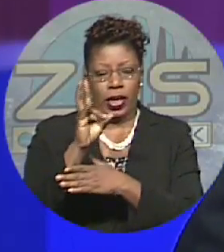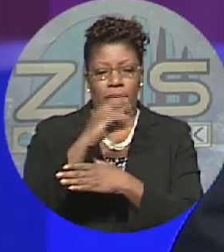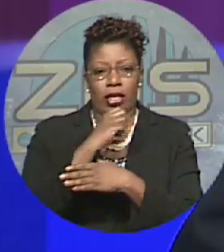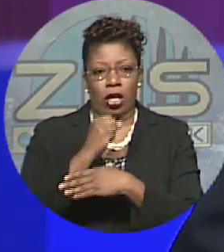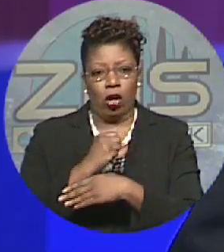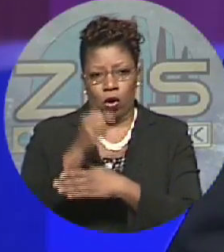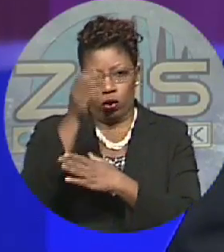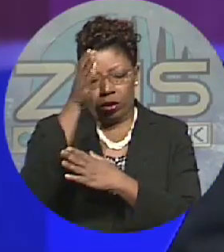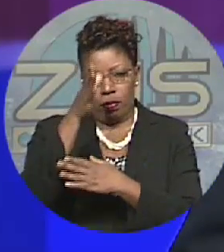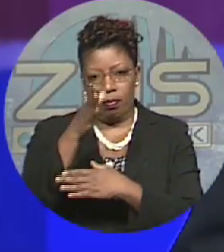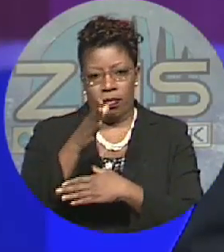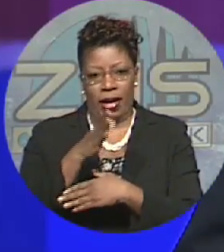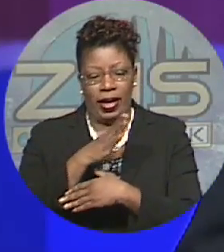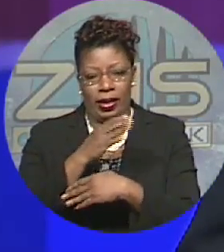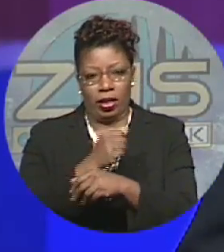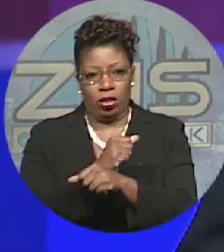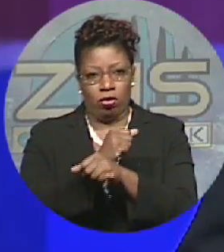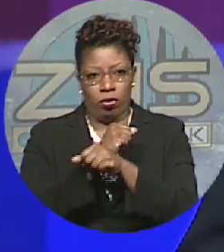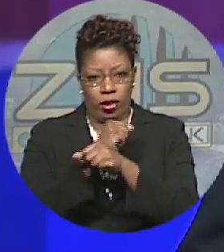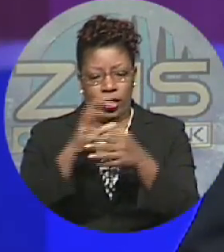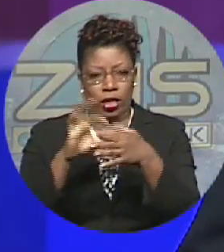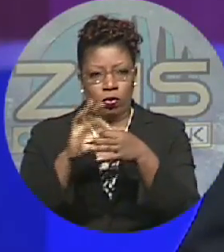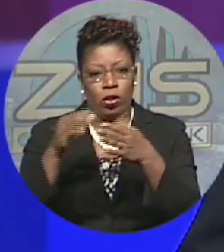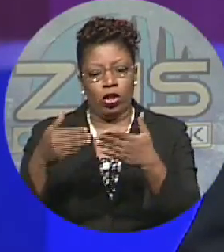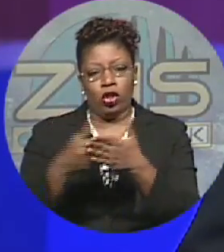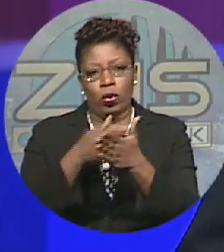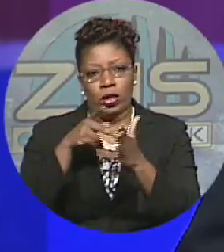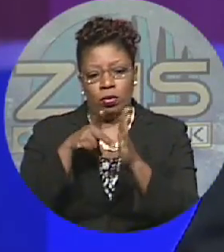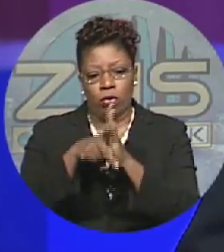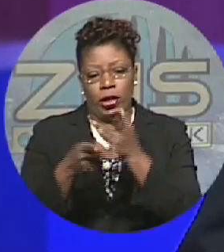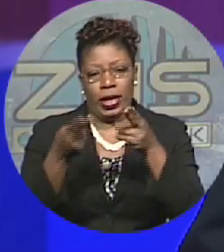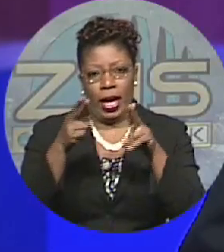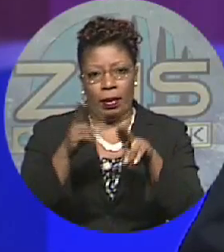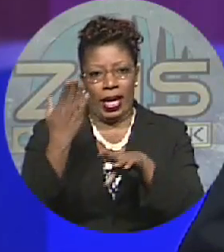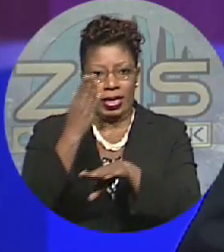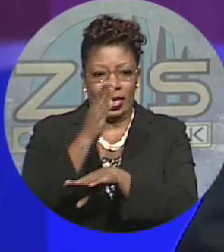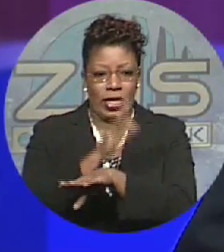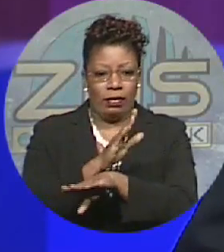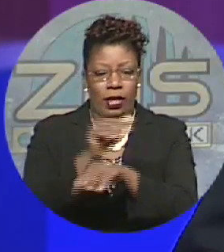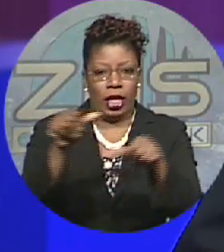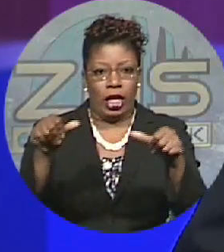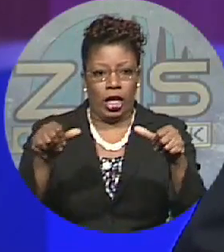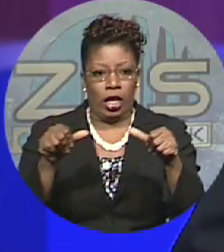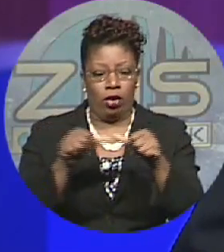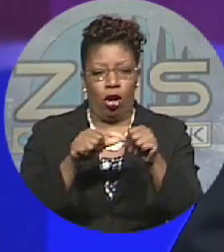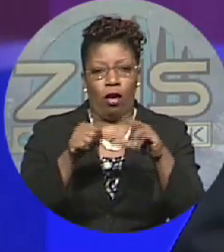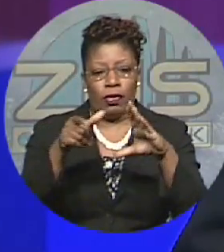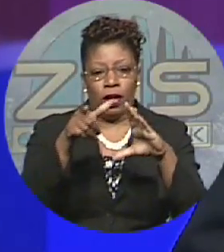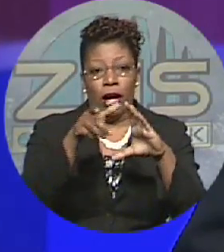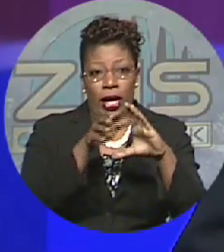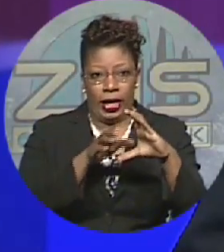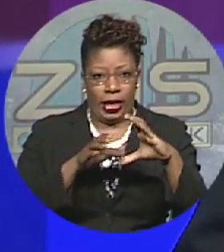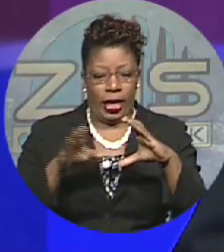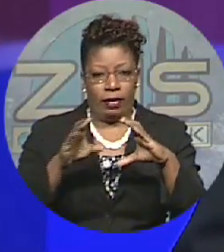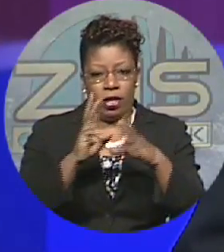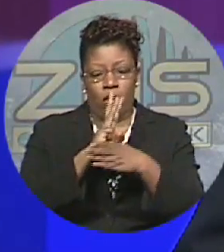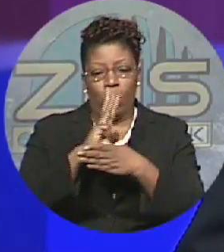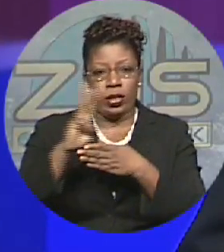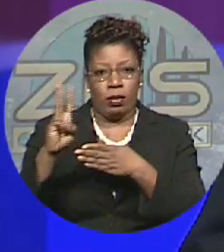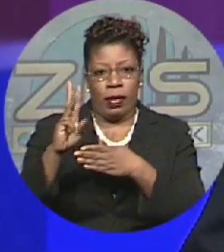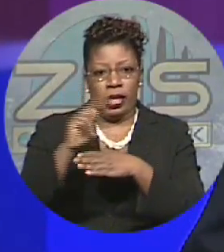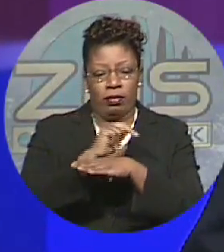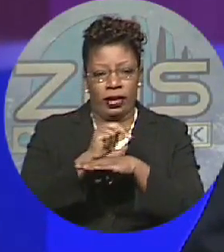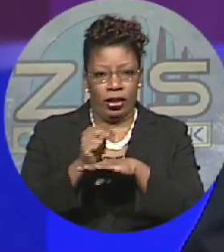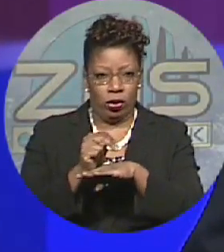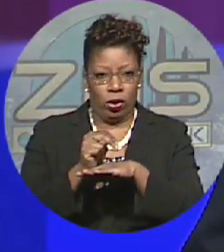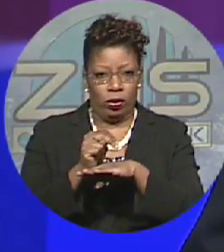is in police custody in connection with the country's latest murder that took place last evening in the area of the Caves in Western New Providence. Chief Superintendent